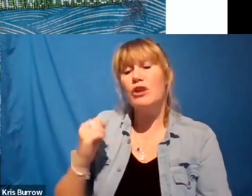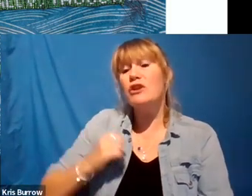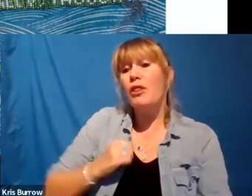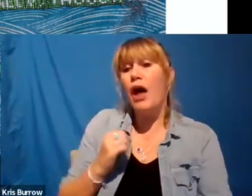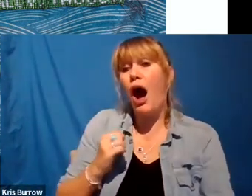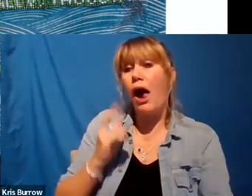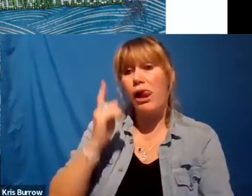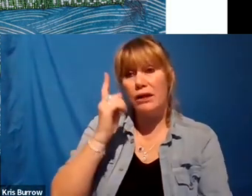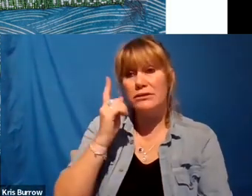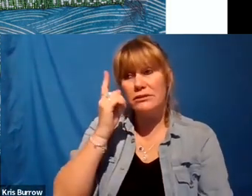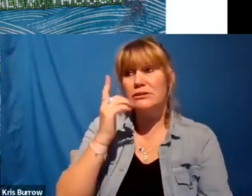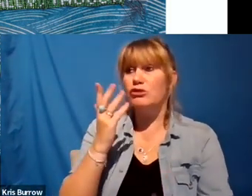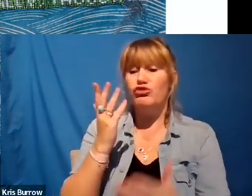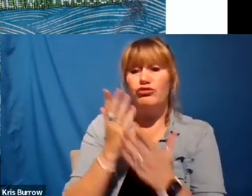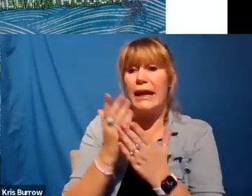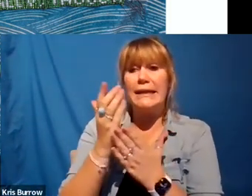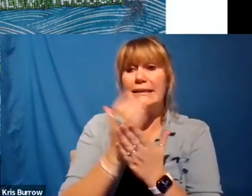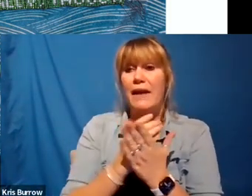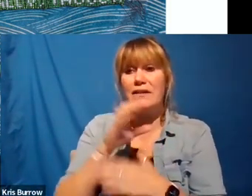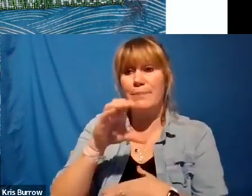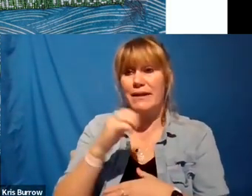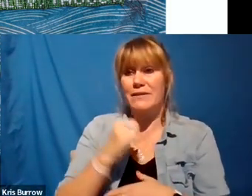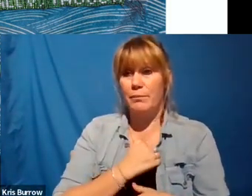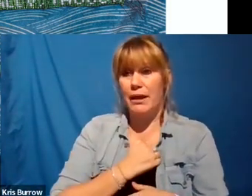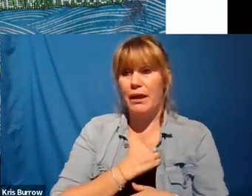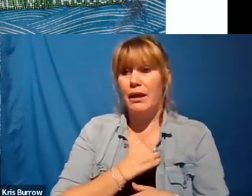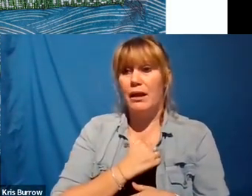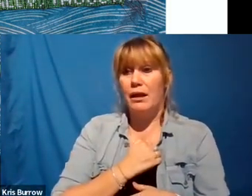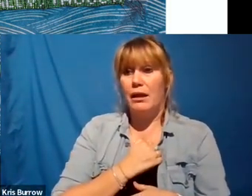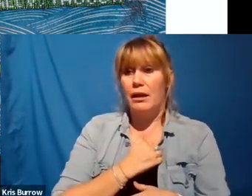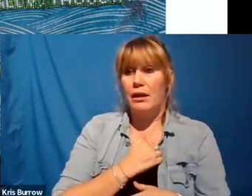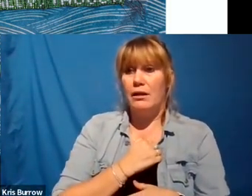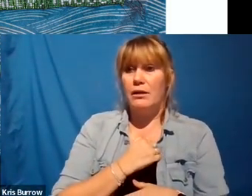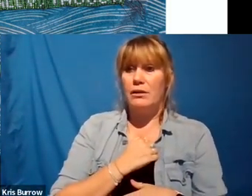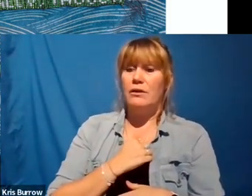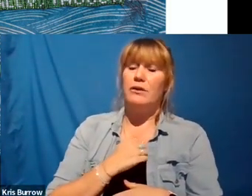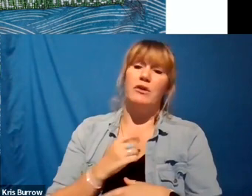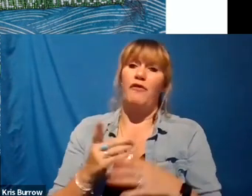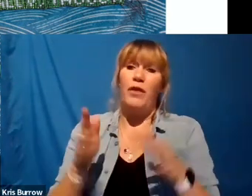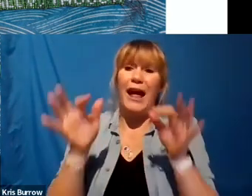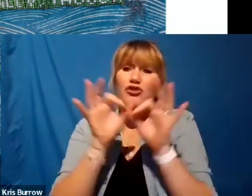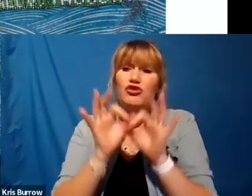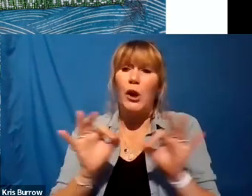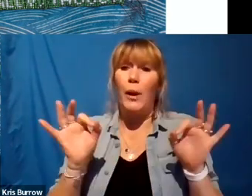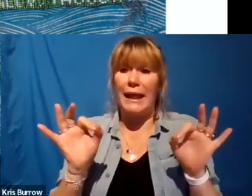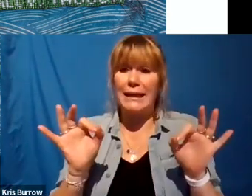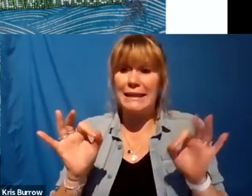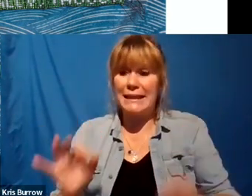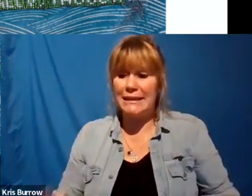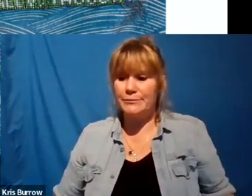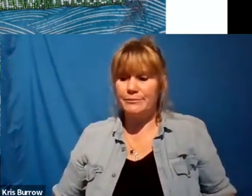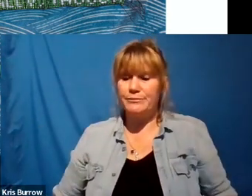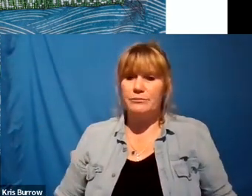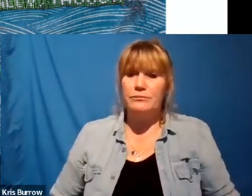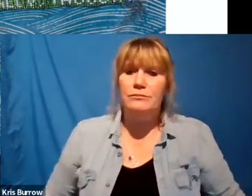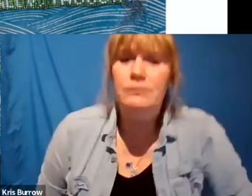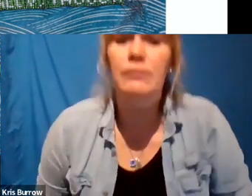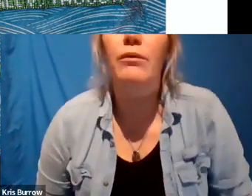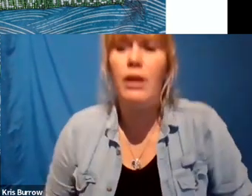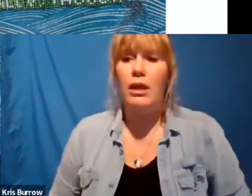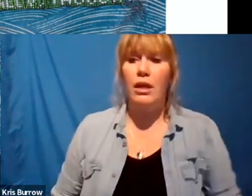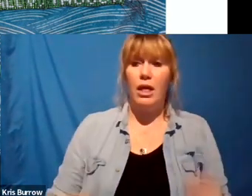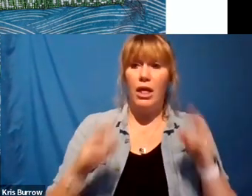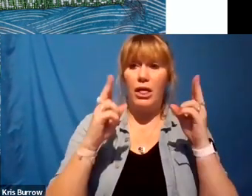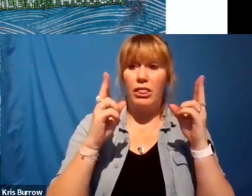mentioned, are a safe space for me, where I go to feel tranquility. The title refers to sleeping with your